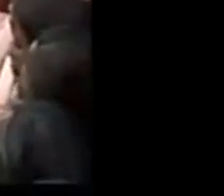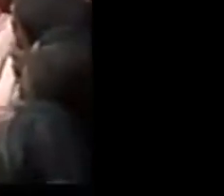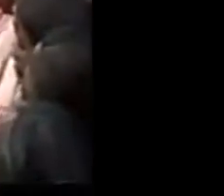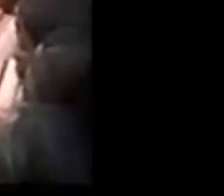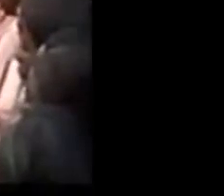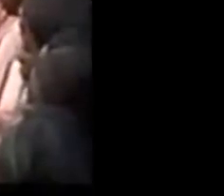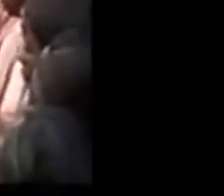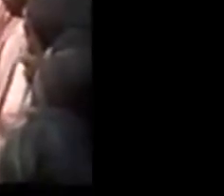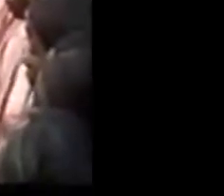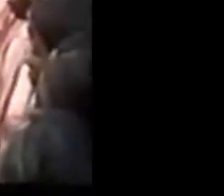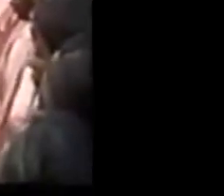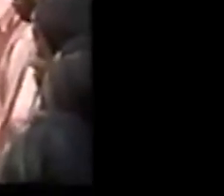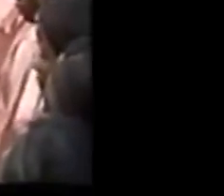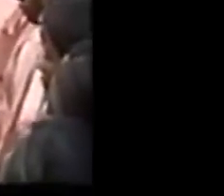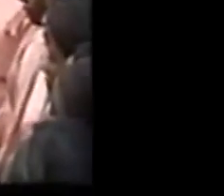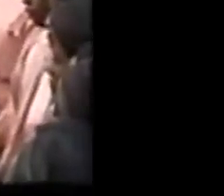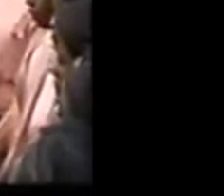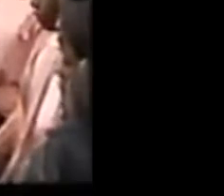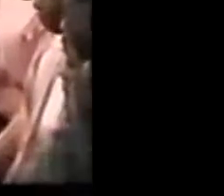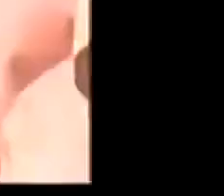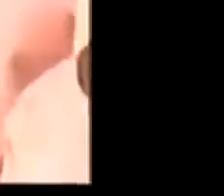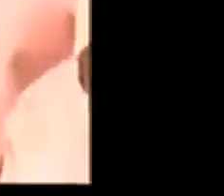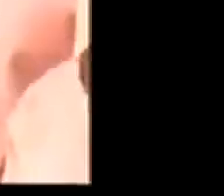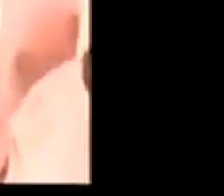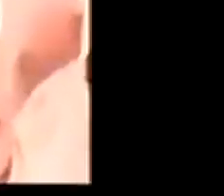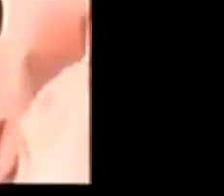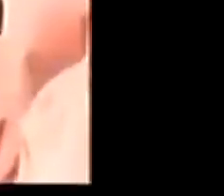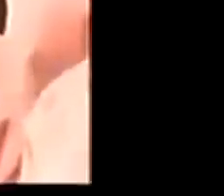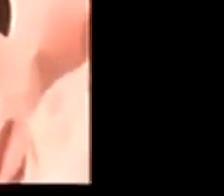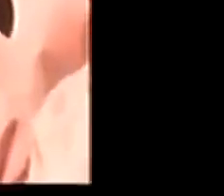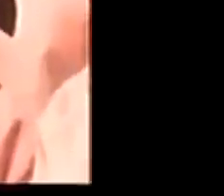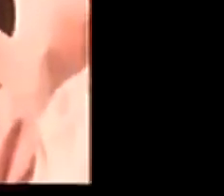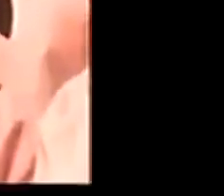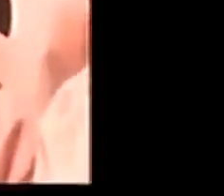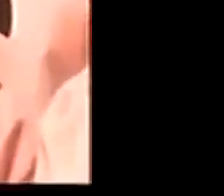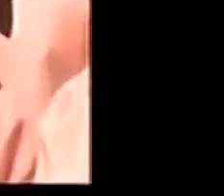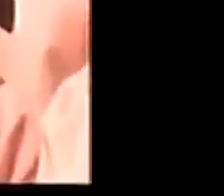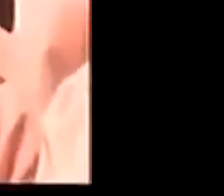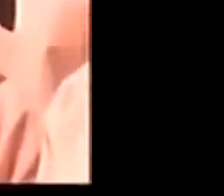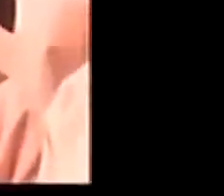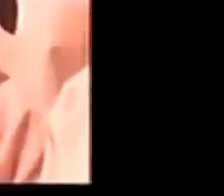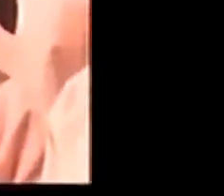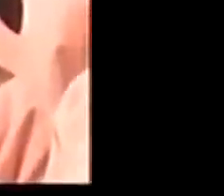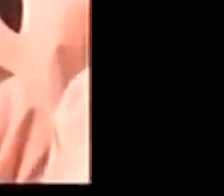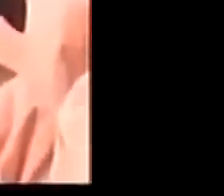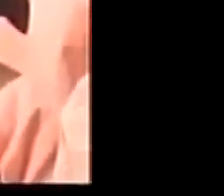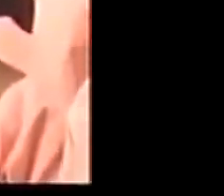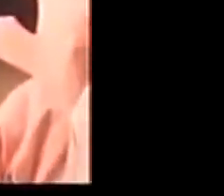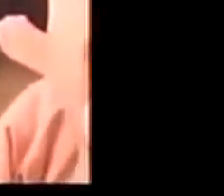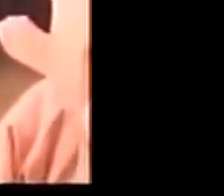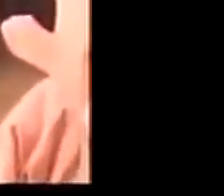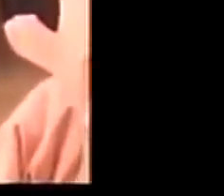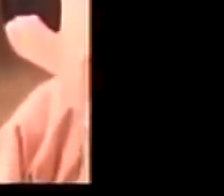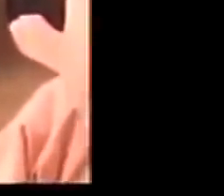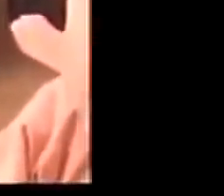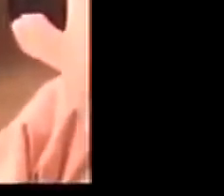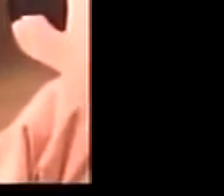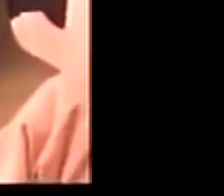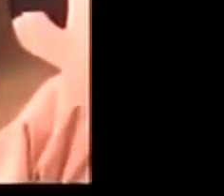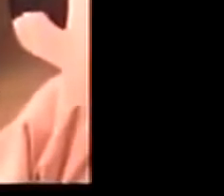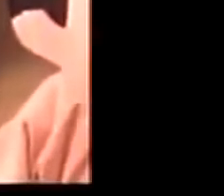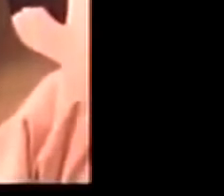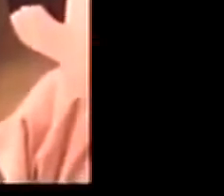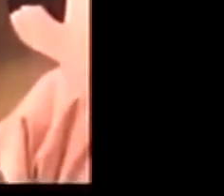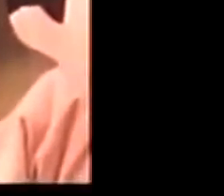You, all that the world around you wouldn't see. see you as a fool, but